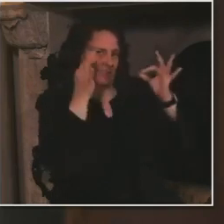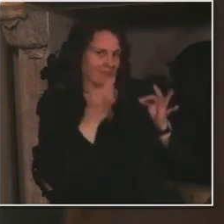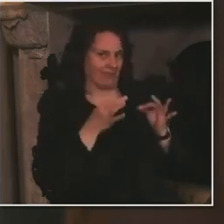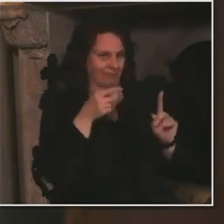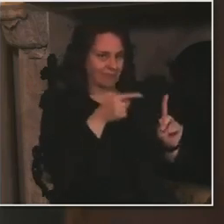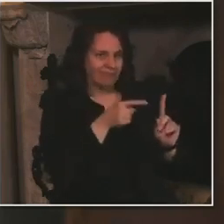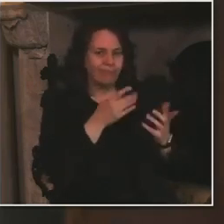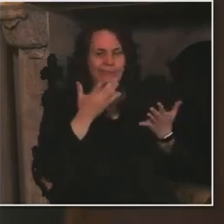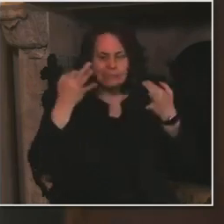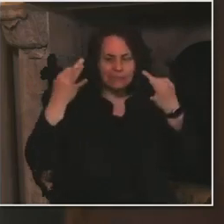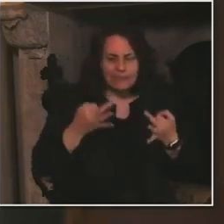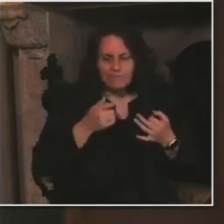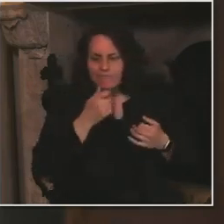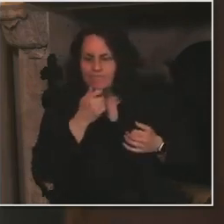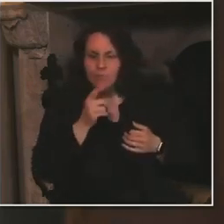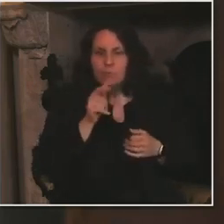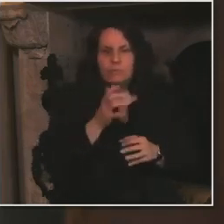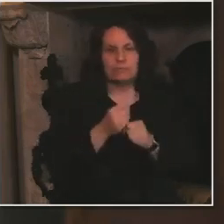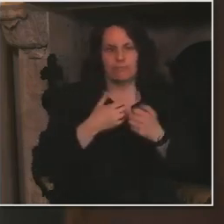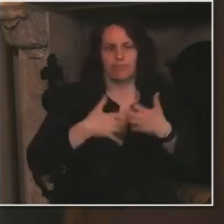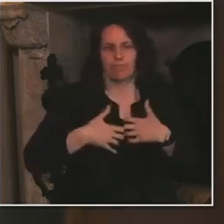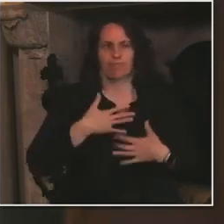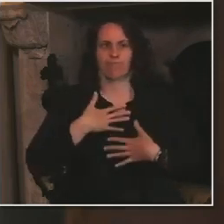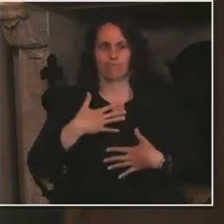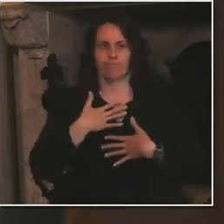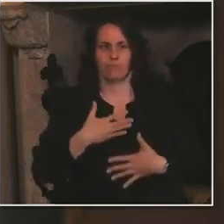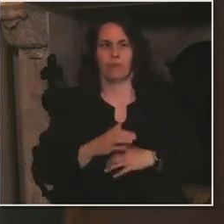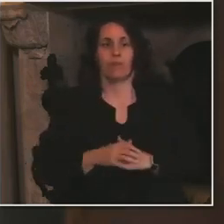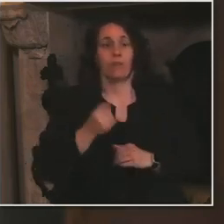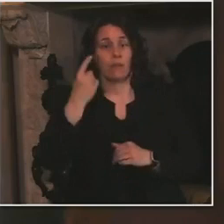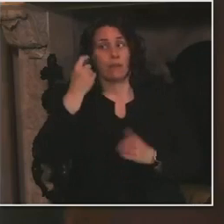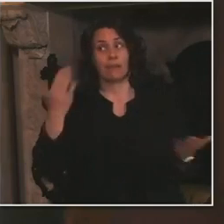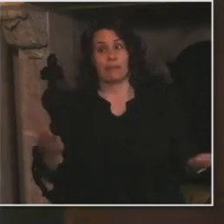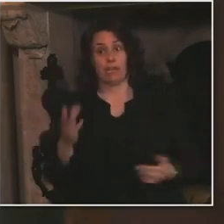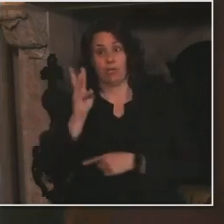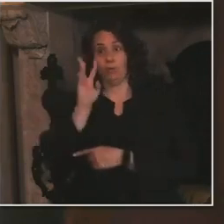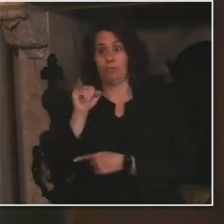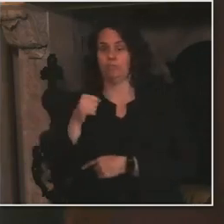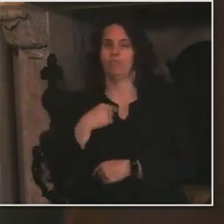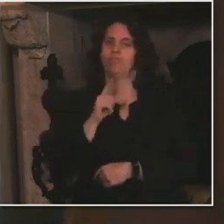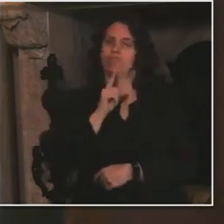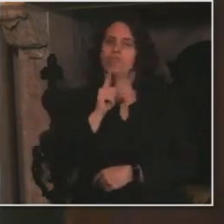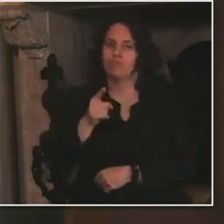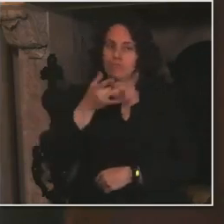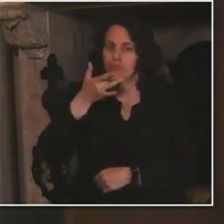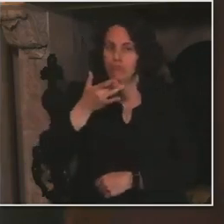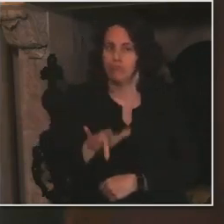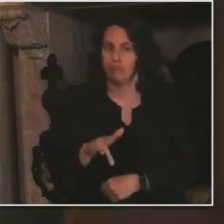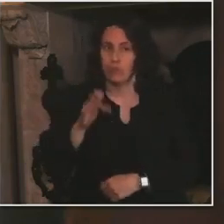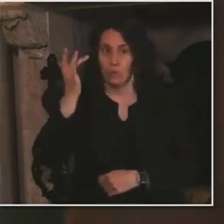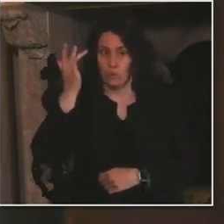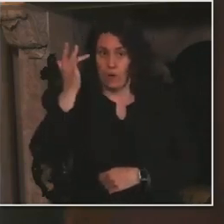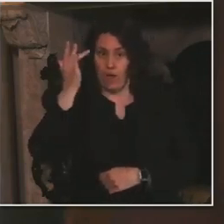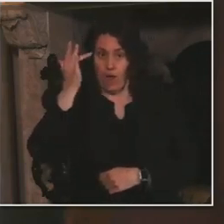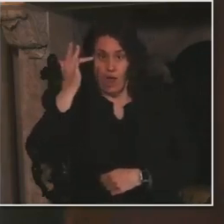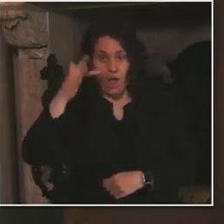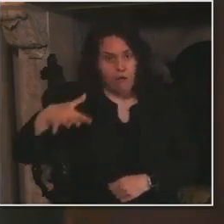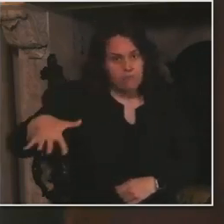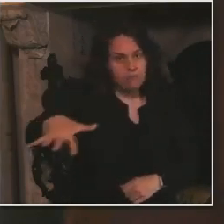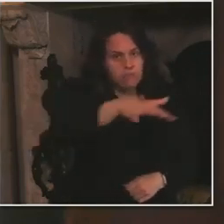we have been very fortunate, and again, to the credit of the people of this state, we have not been in a situation